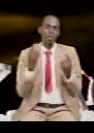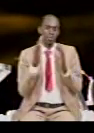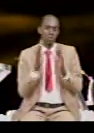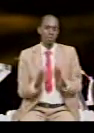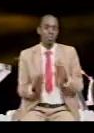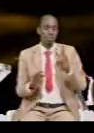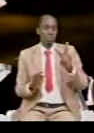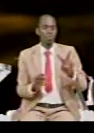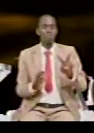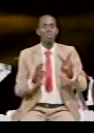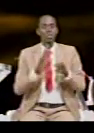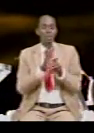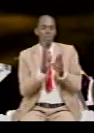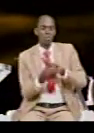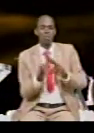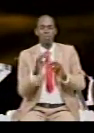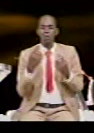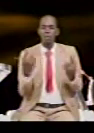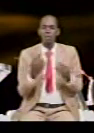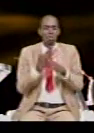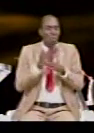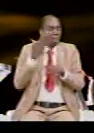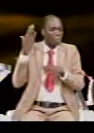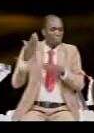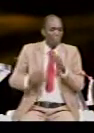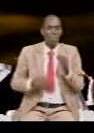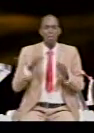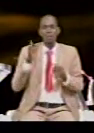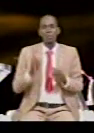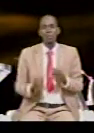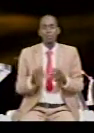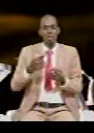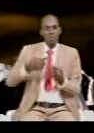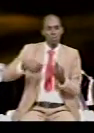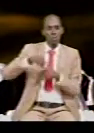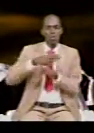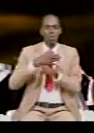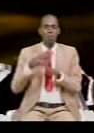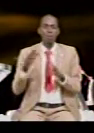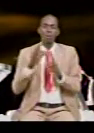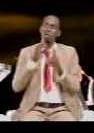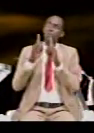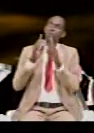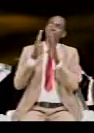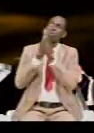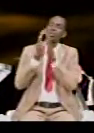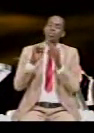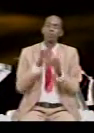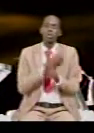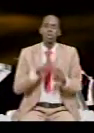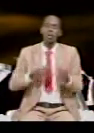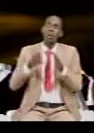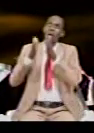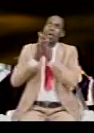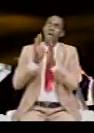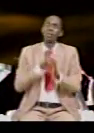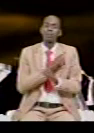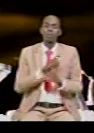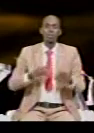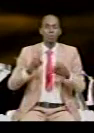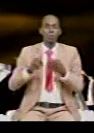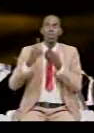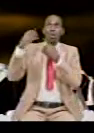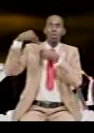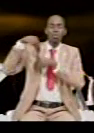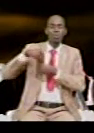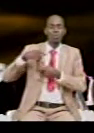repent of your sins wholeheartedly. Turn away. Talk to the Lord and ask the Lord to come into your heart. Believe